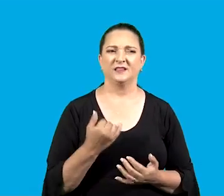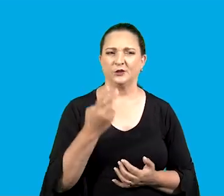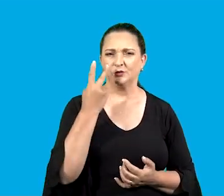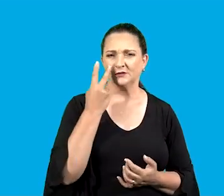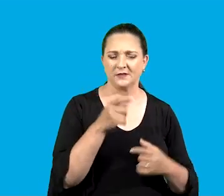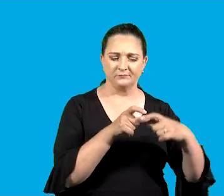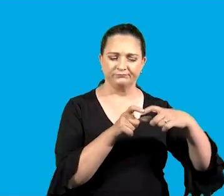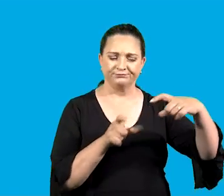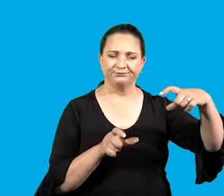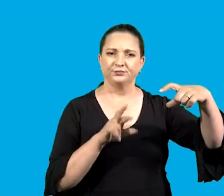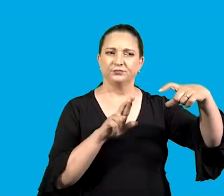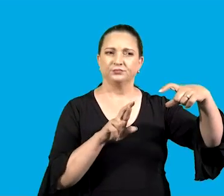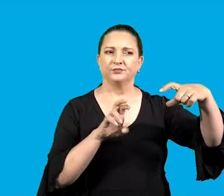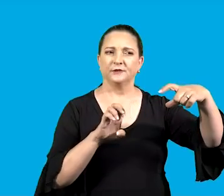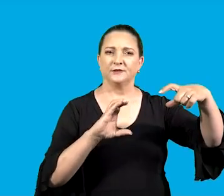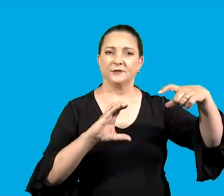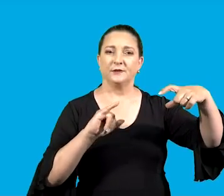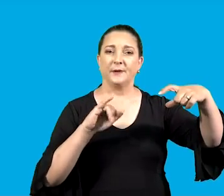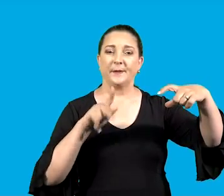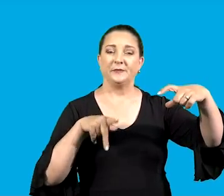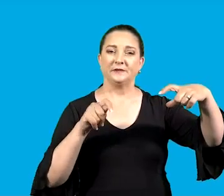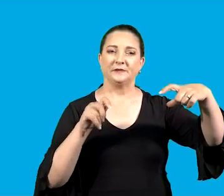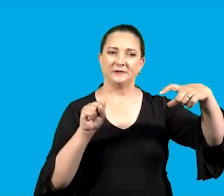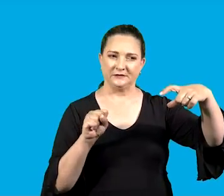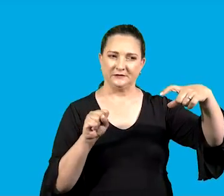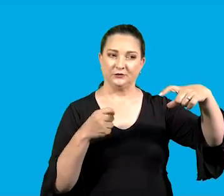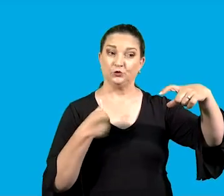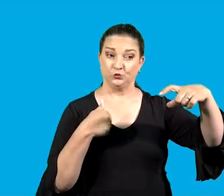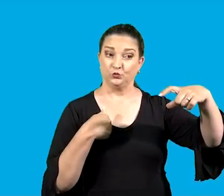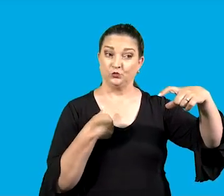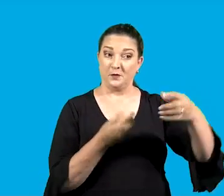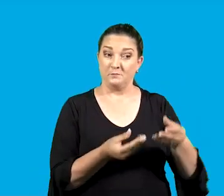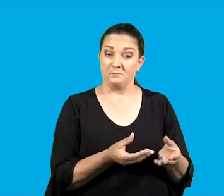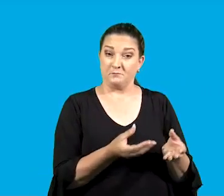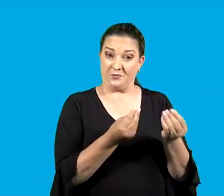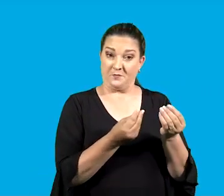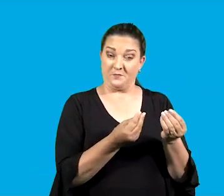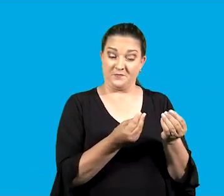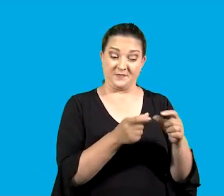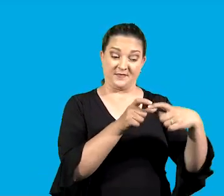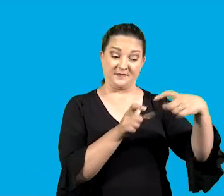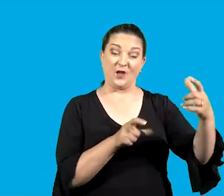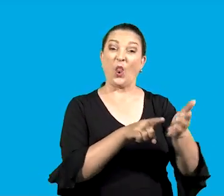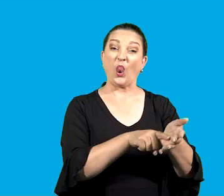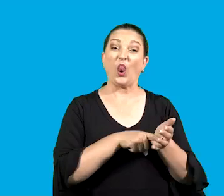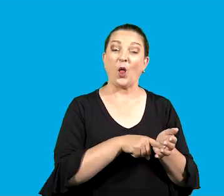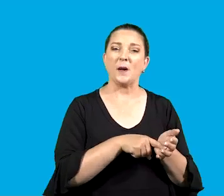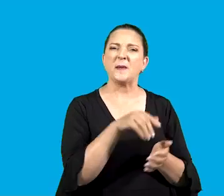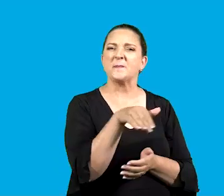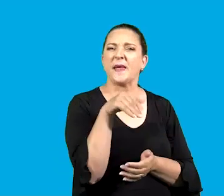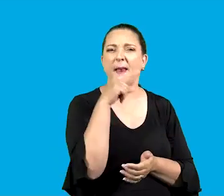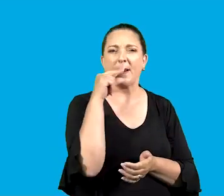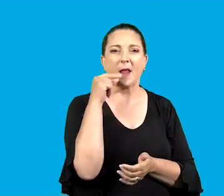we are under receipts. So that means we've received a loan from Cheetah Bank, and what we're given is the interest